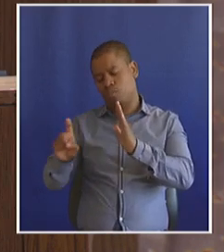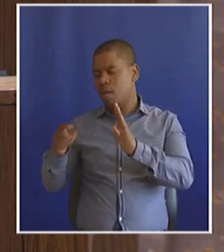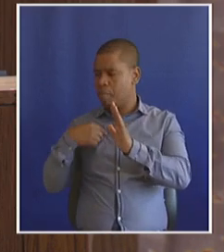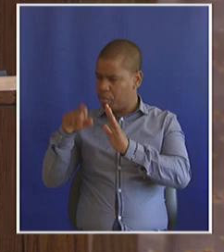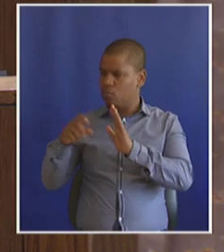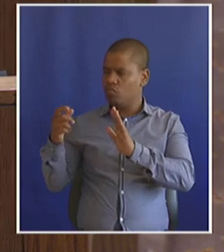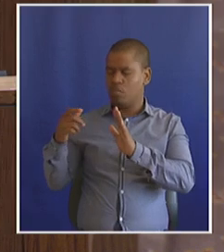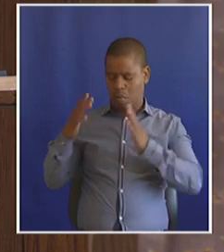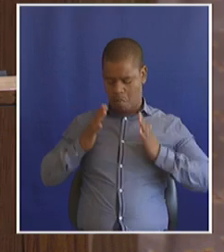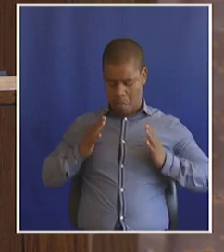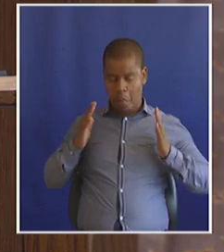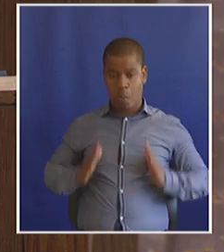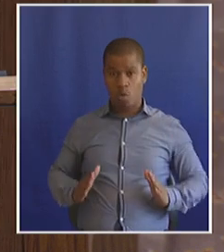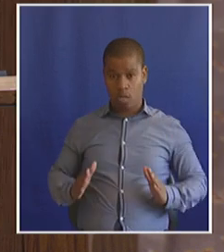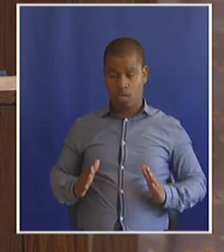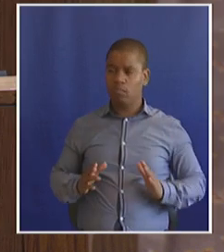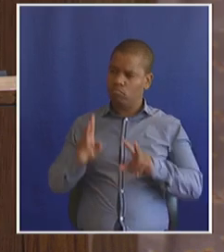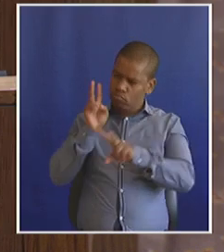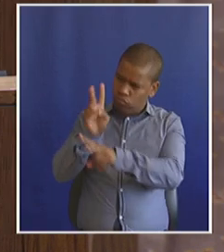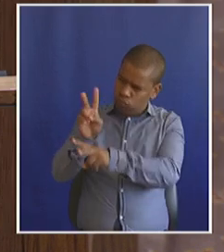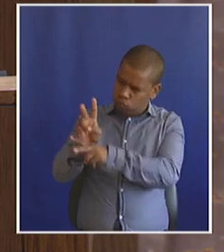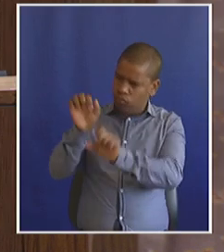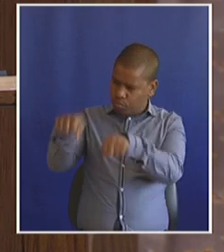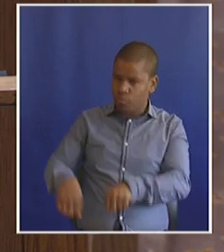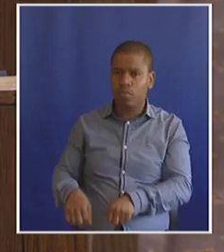to further assist officials.